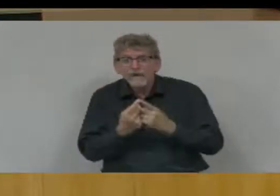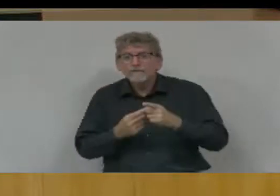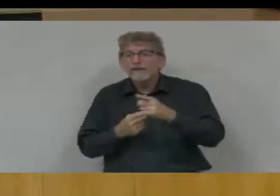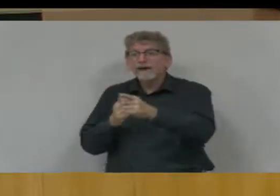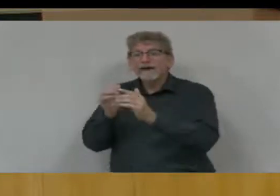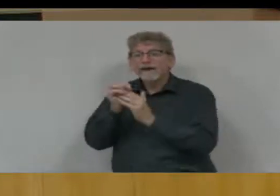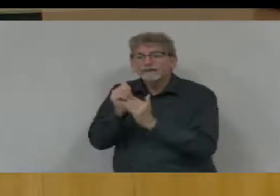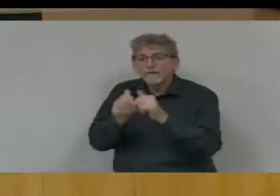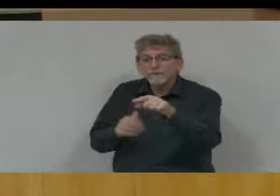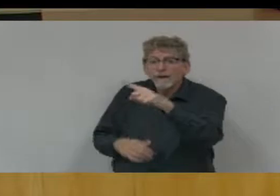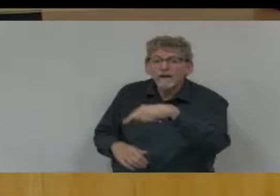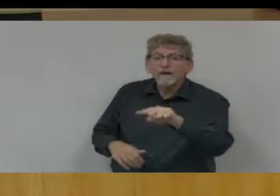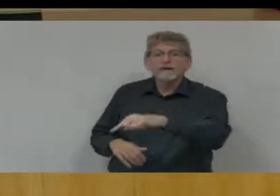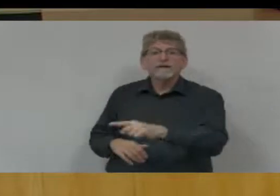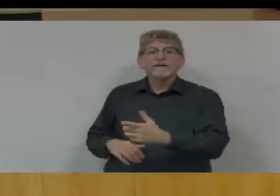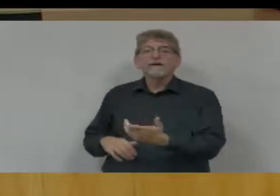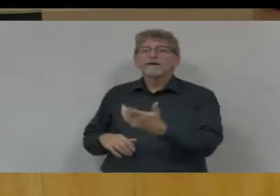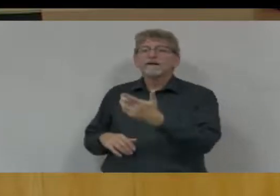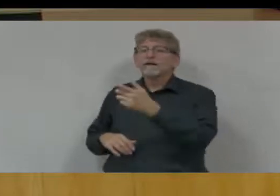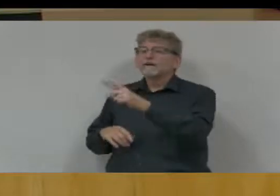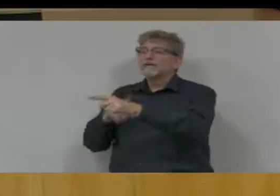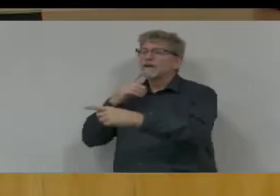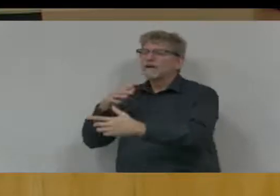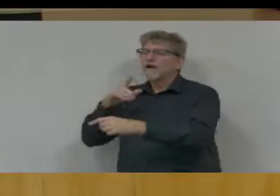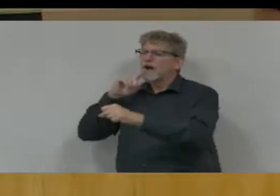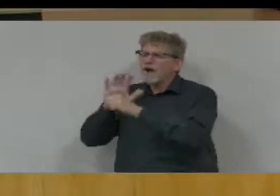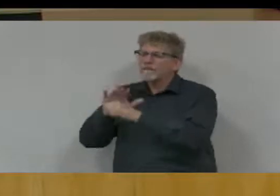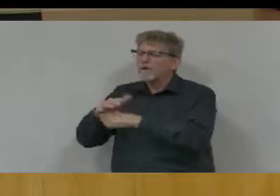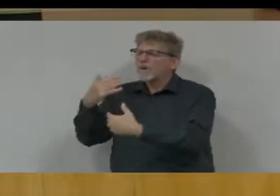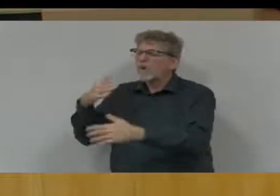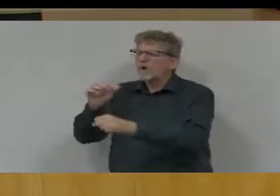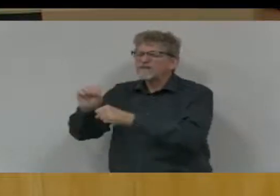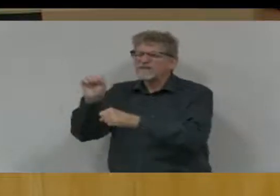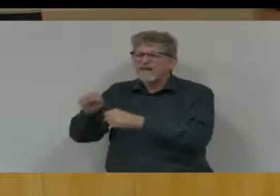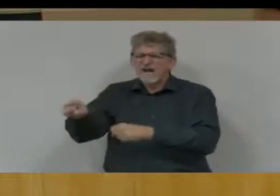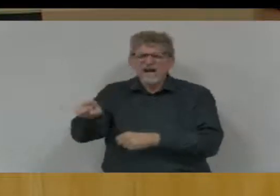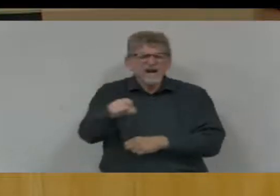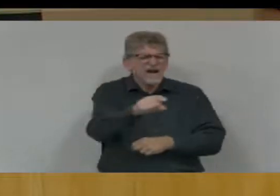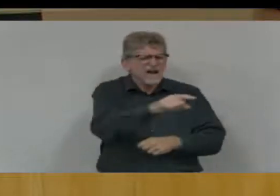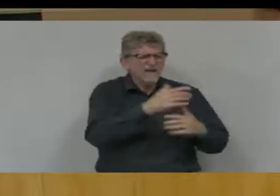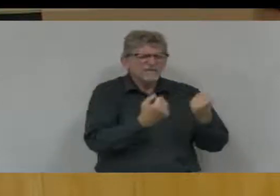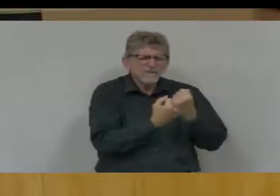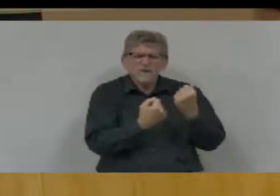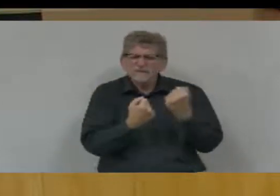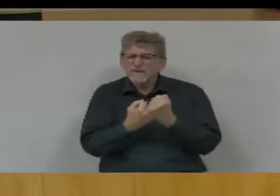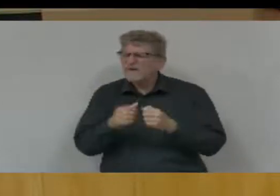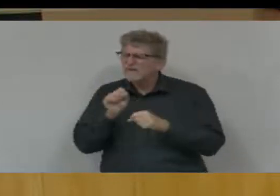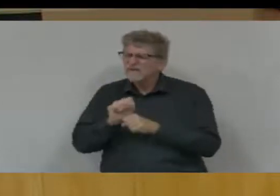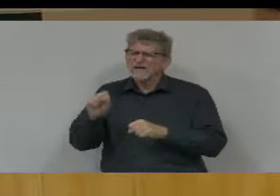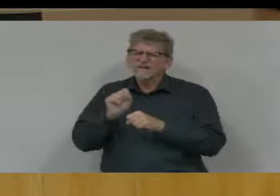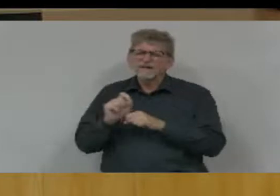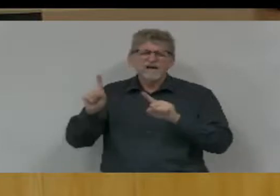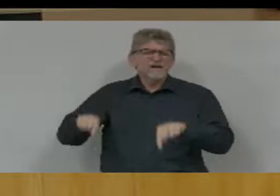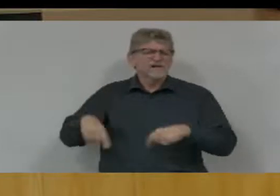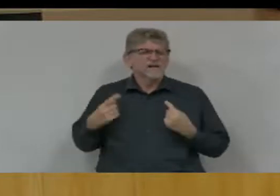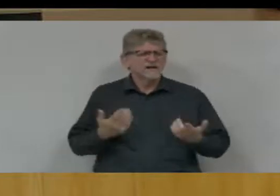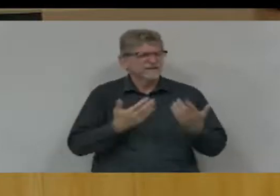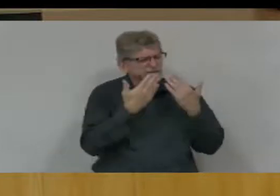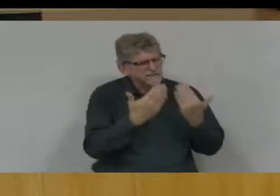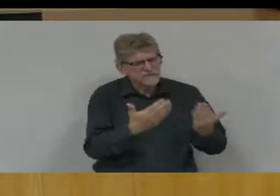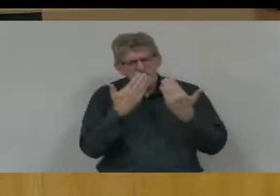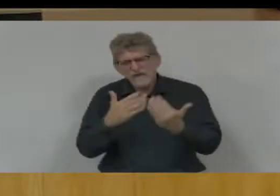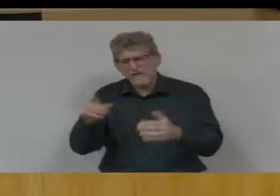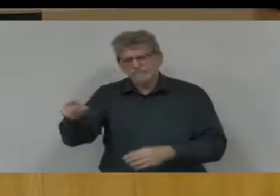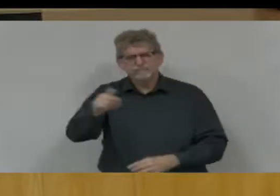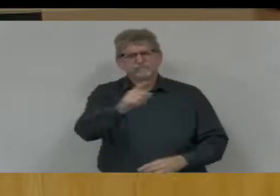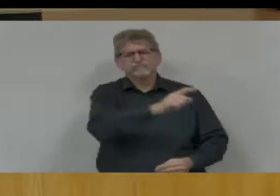commitment, all in support for the work that's happened throughout the county over this past year and before and